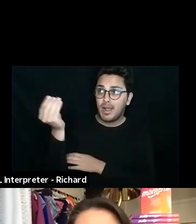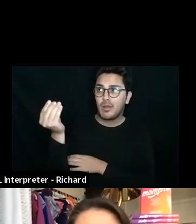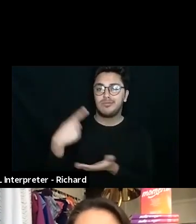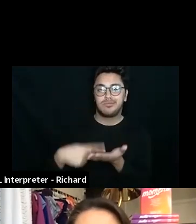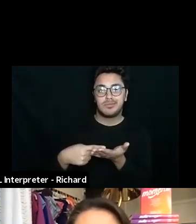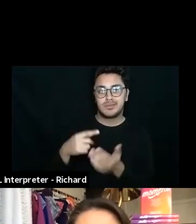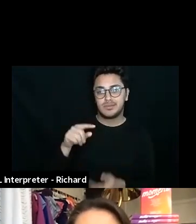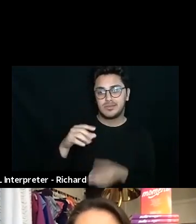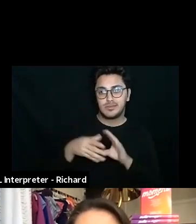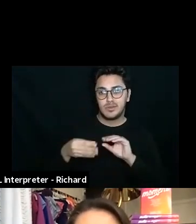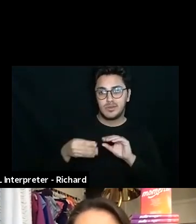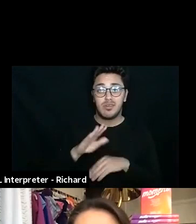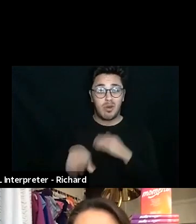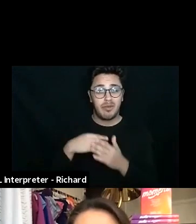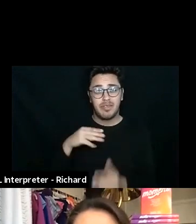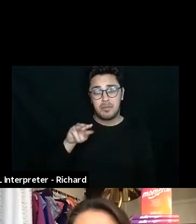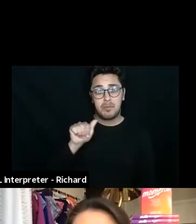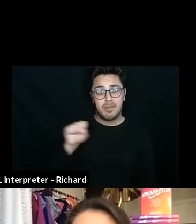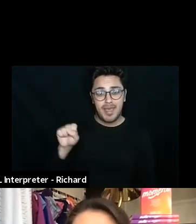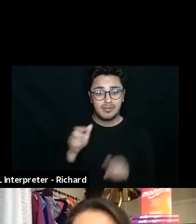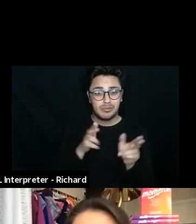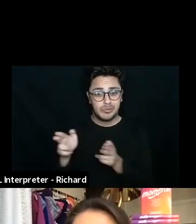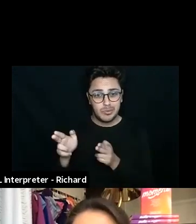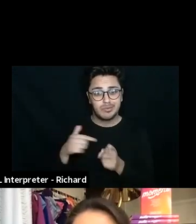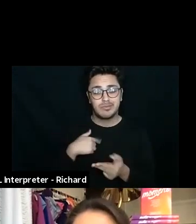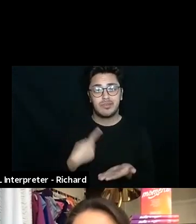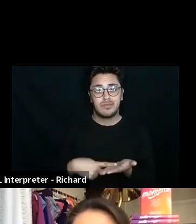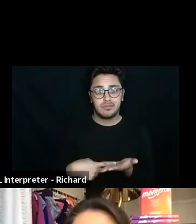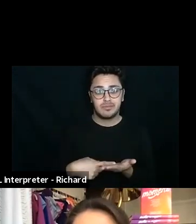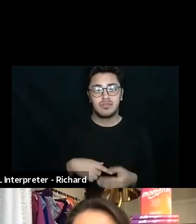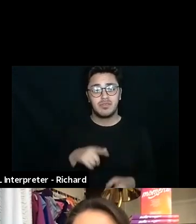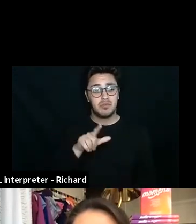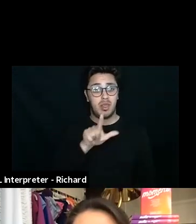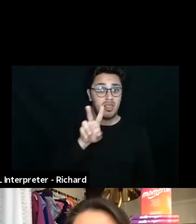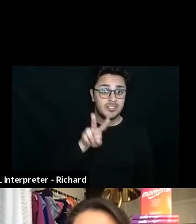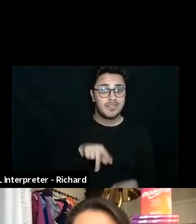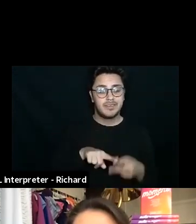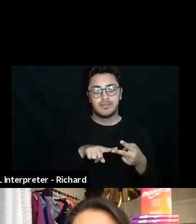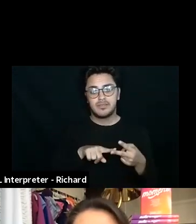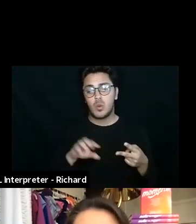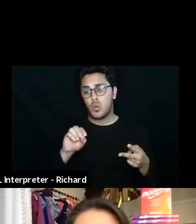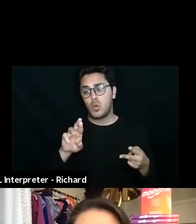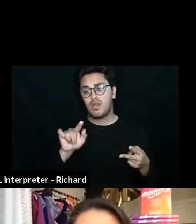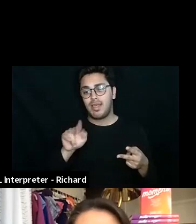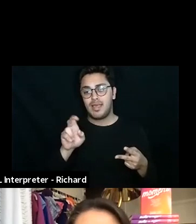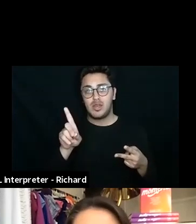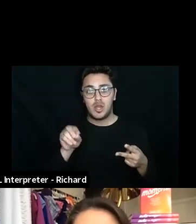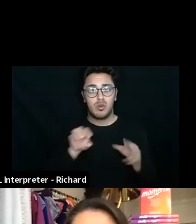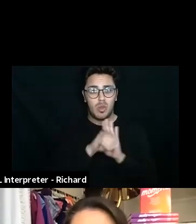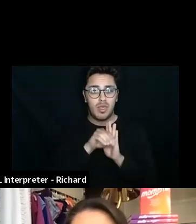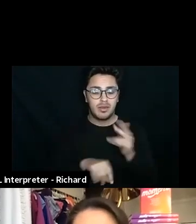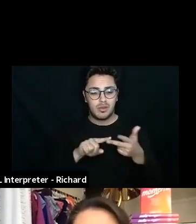about all of the mass shootings that I've covered, from the Vegas shooting, the Orlando shooting, Newtown school